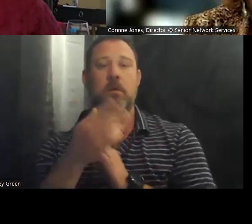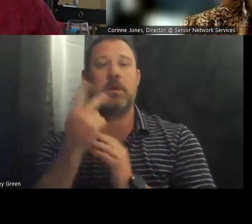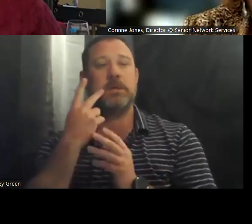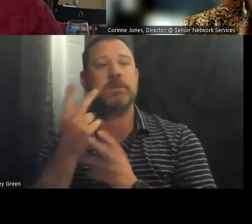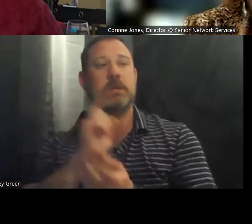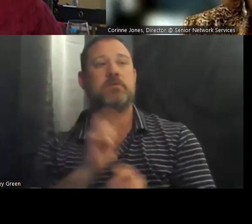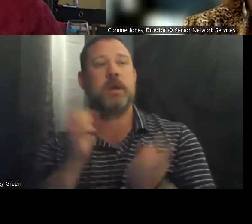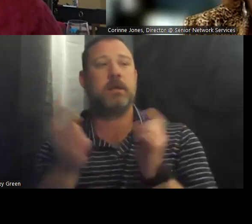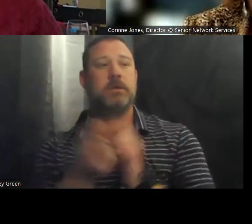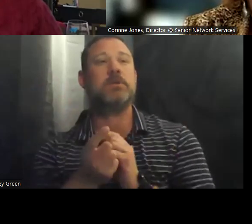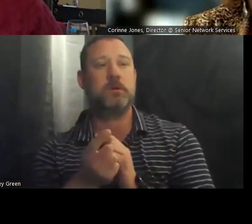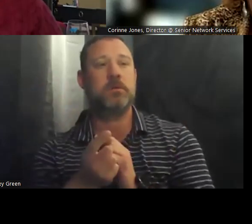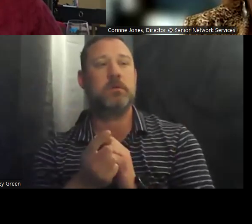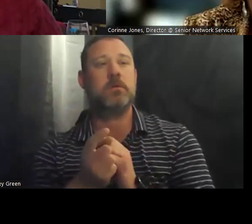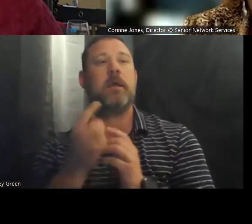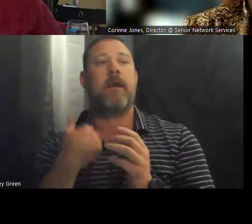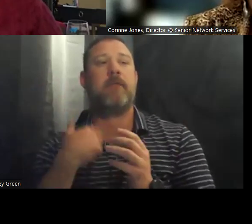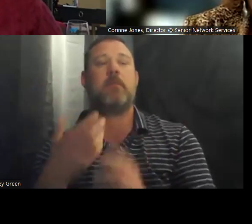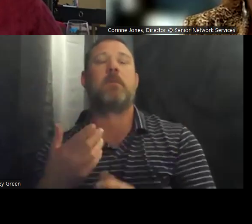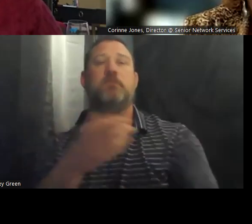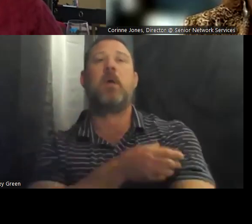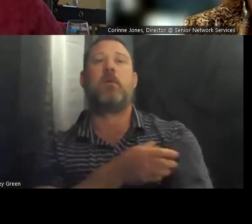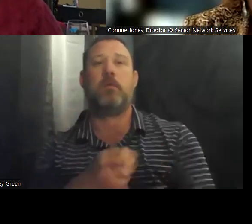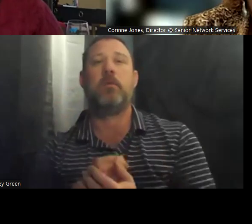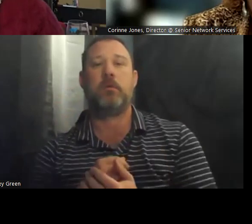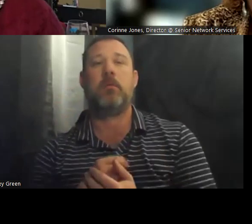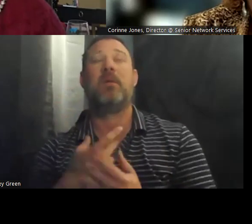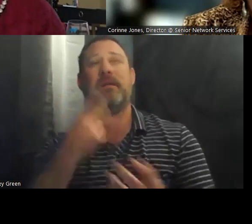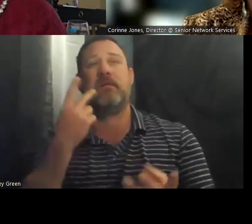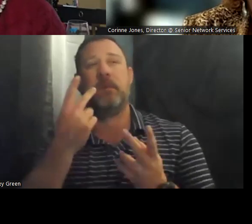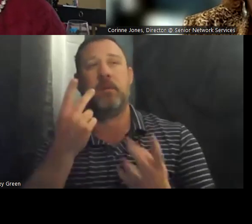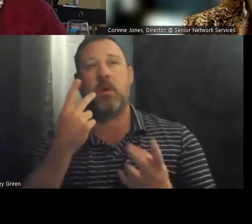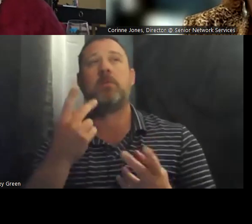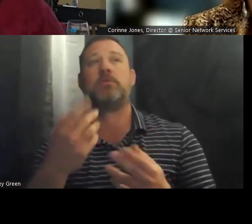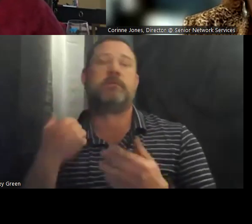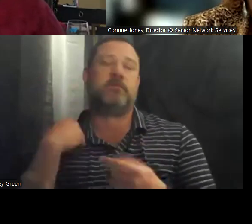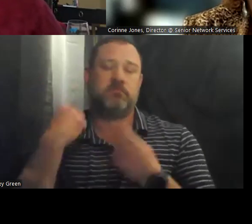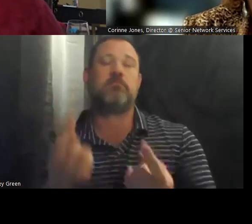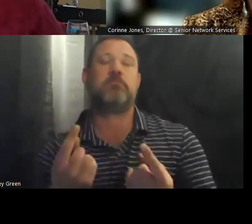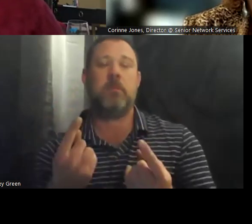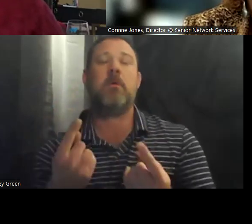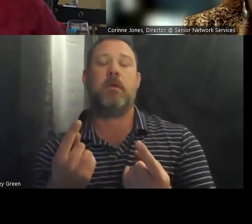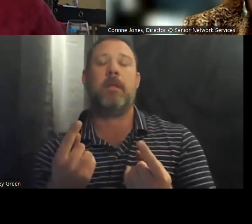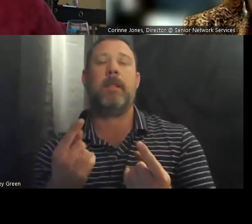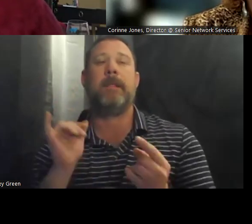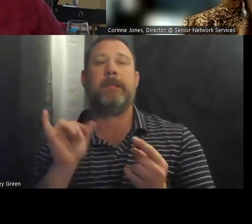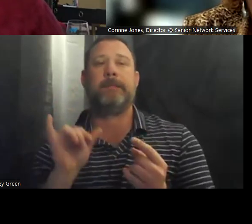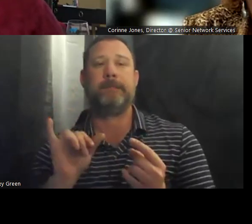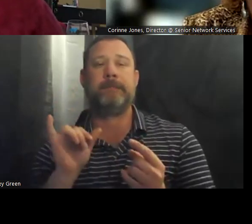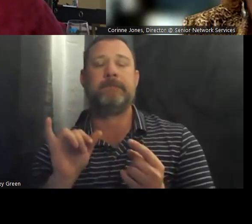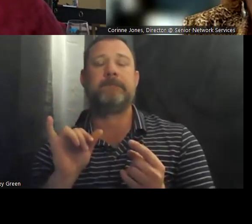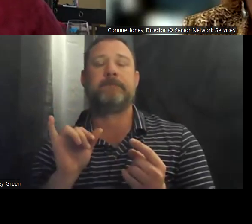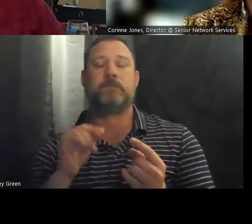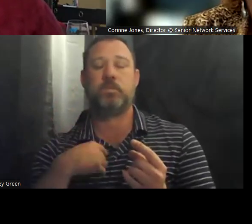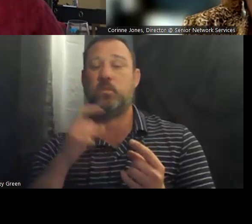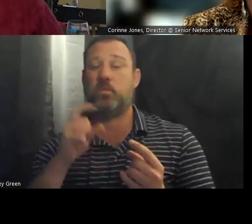with the care plans having this much power. We've been watching that for quite some time and said, we better be